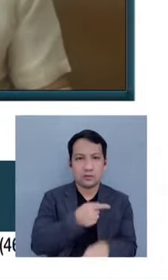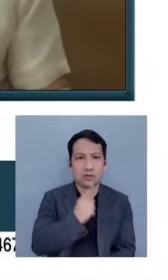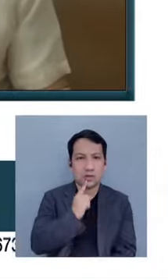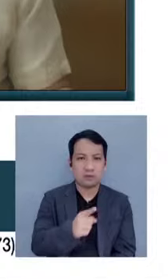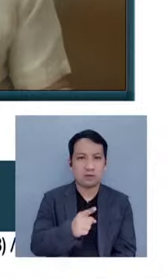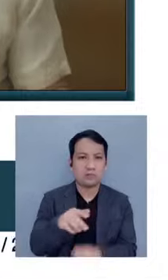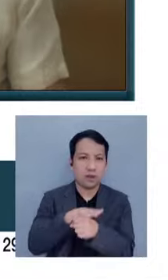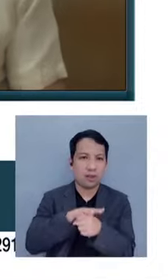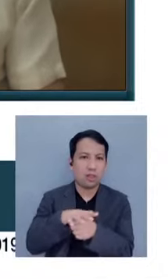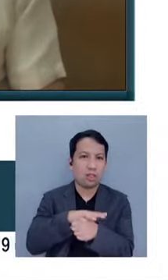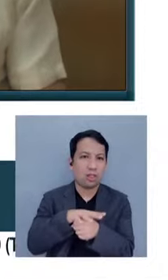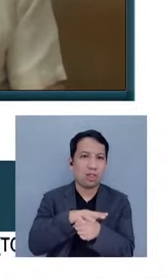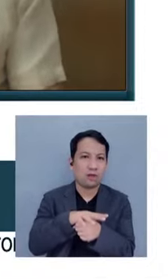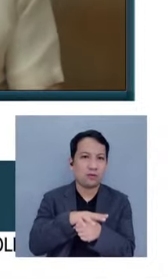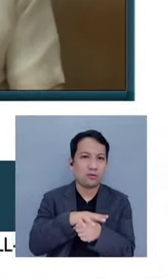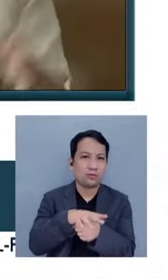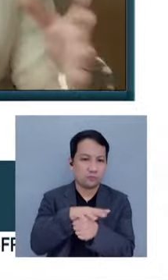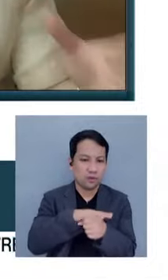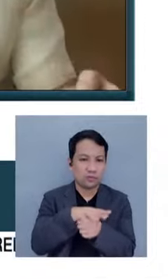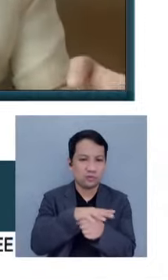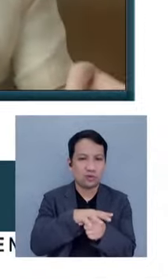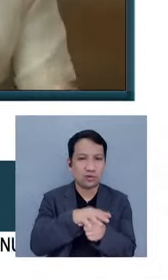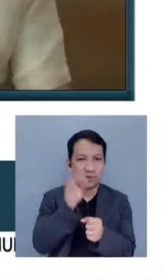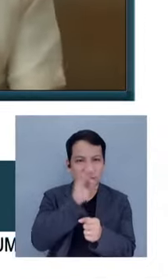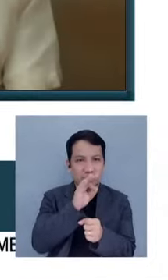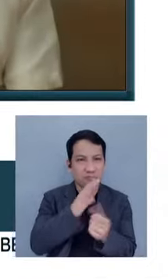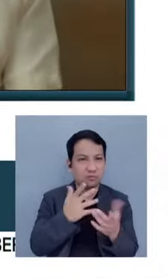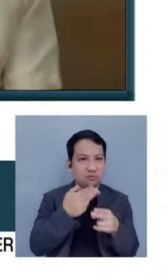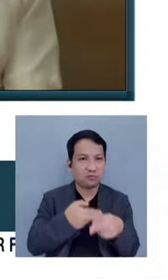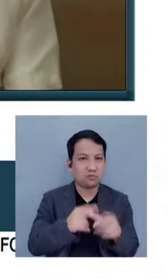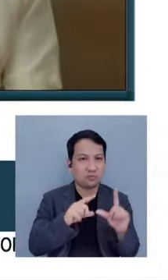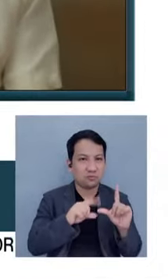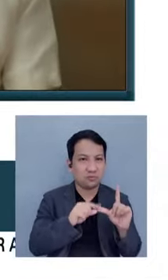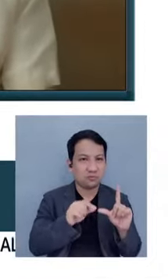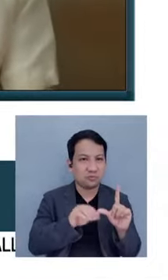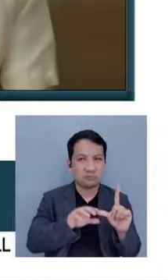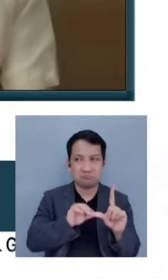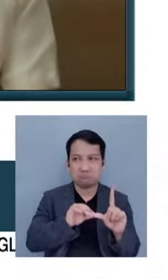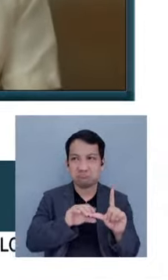actors. Local actors with no links abroad?